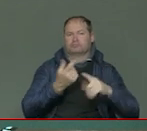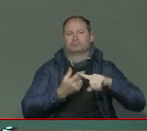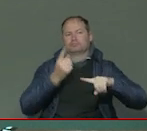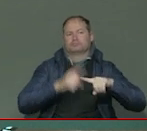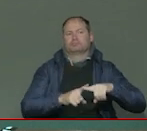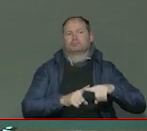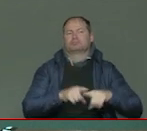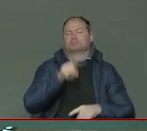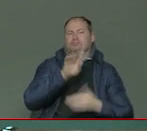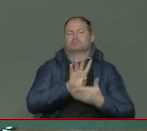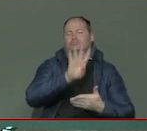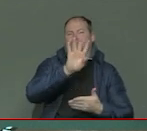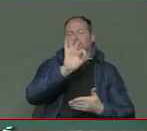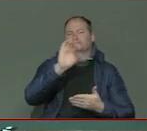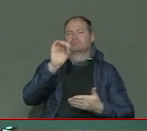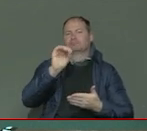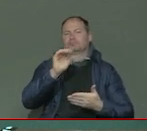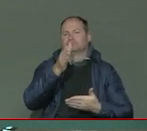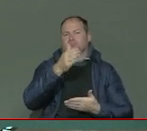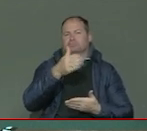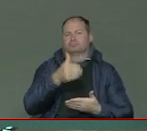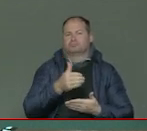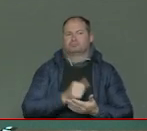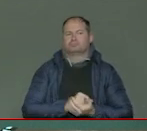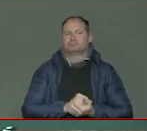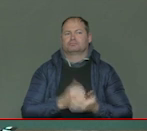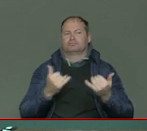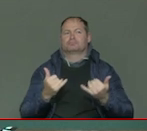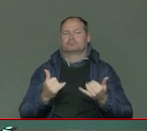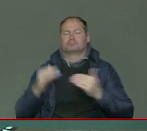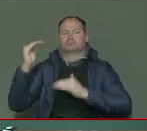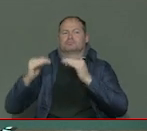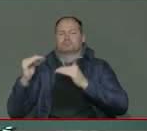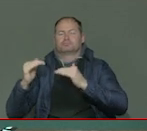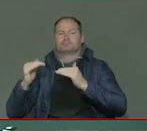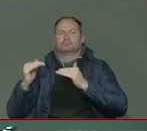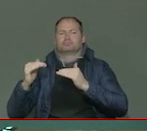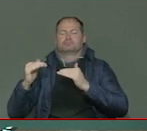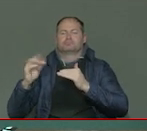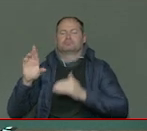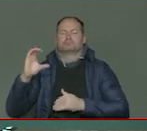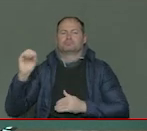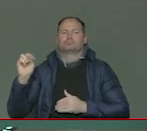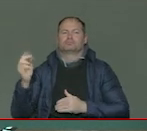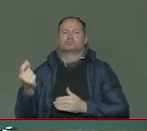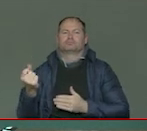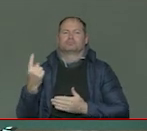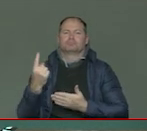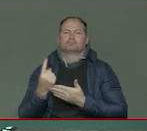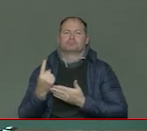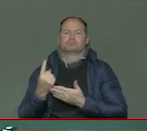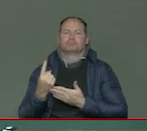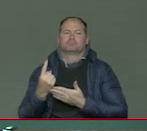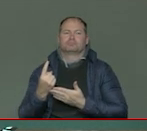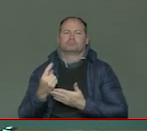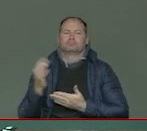that 14,300. All right? What will happen to my bank recon if I bring this if I